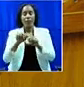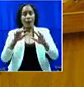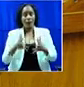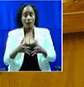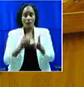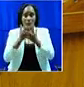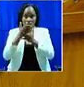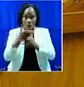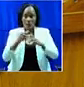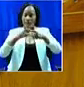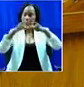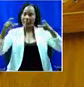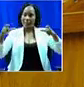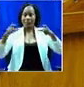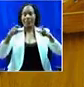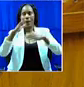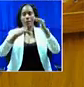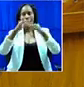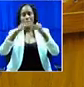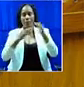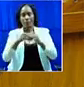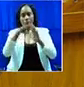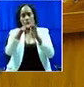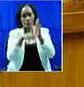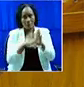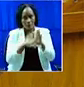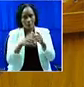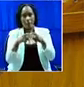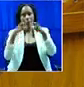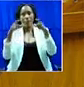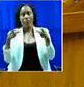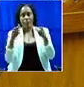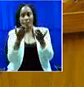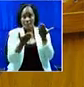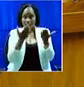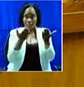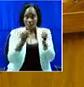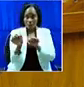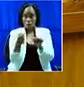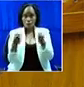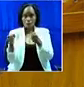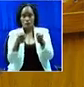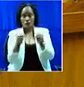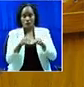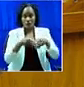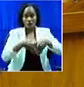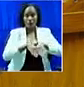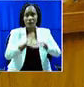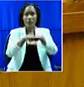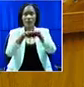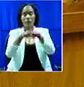major infrastructure program and a large-scale employment stimulus, coupled with an